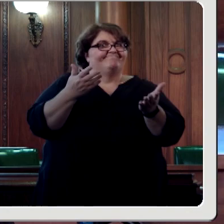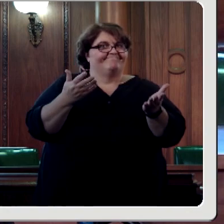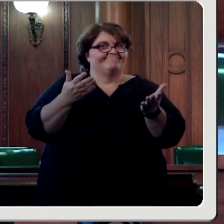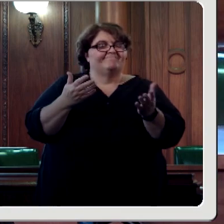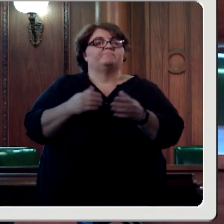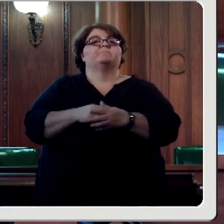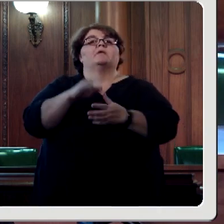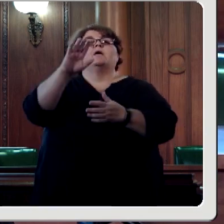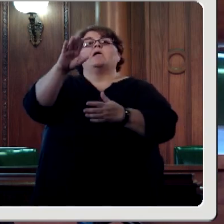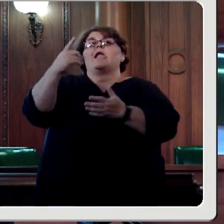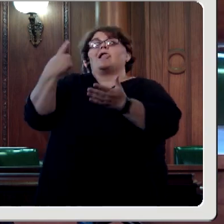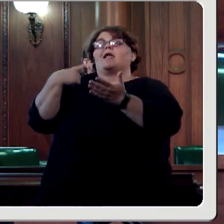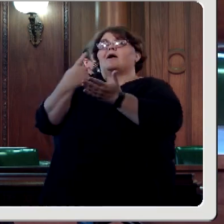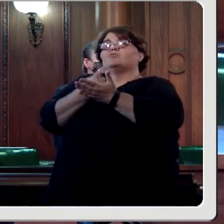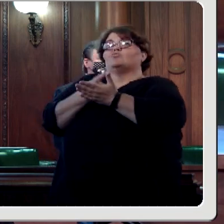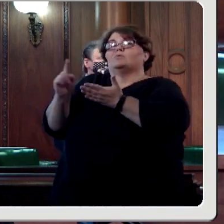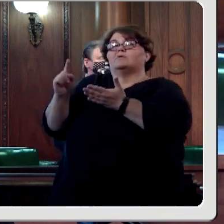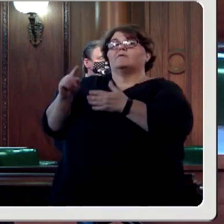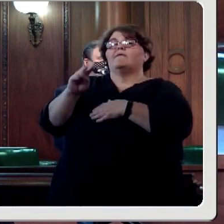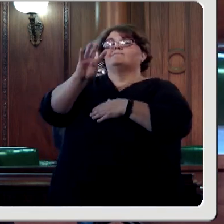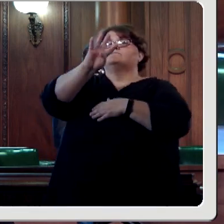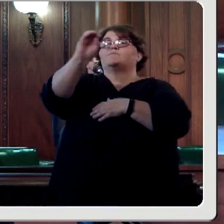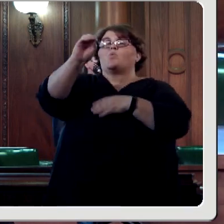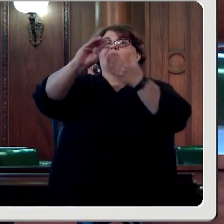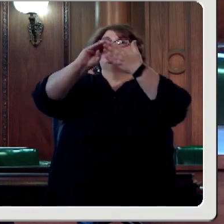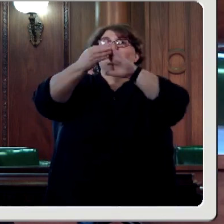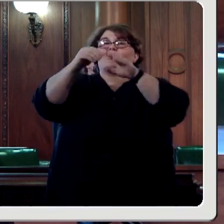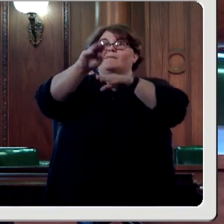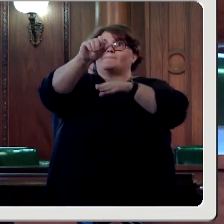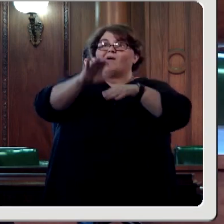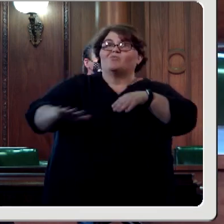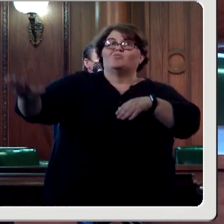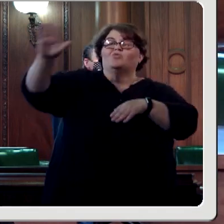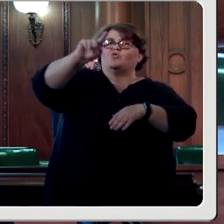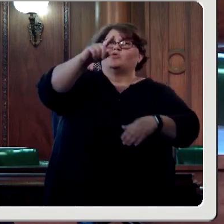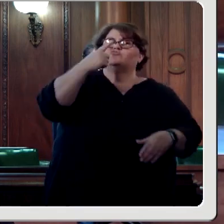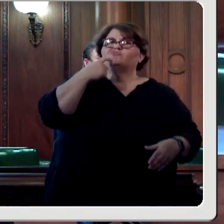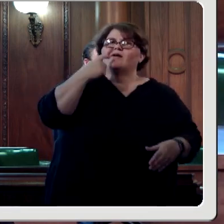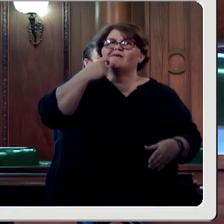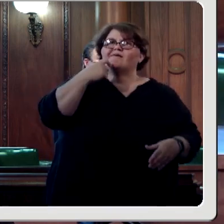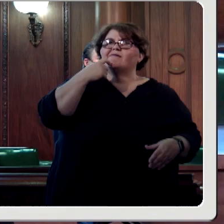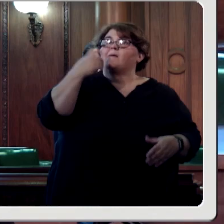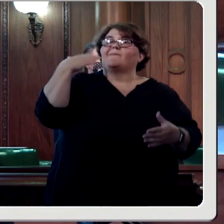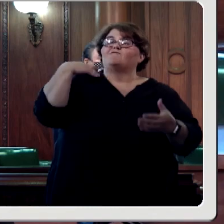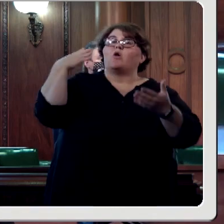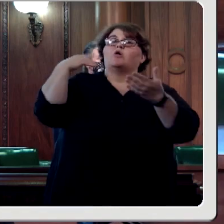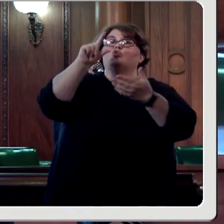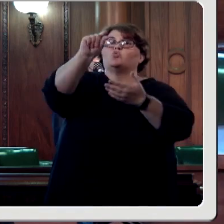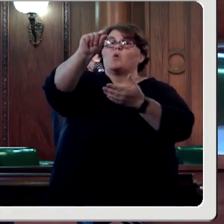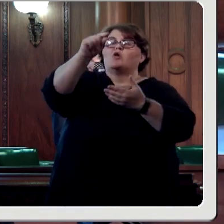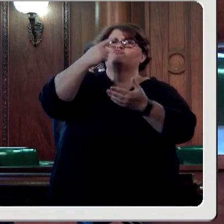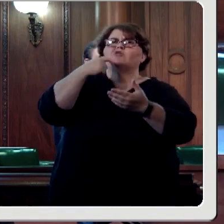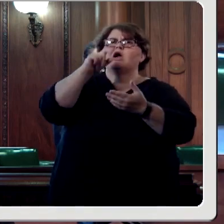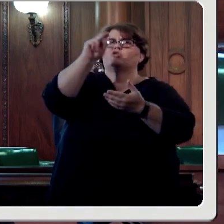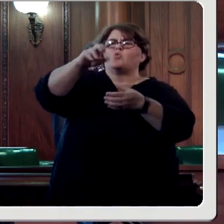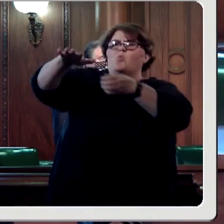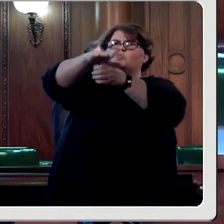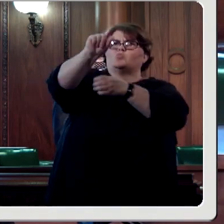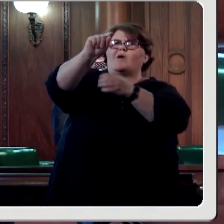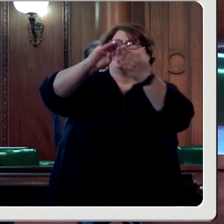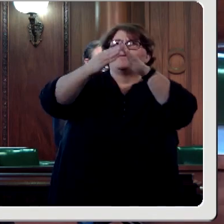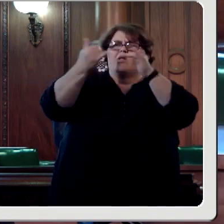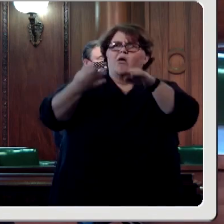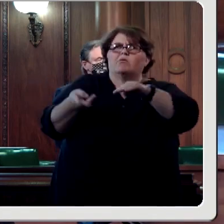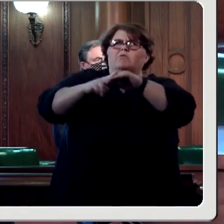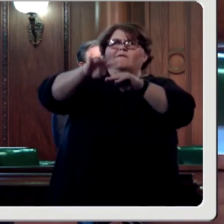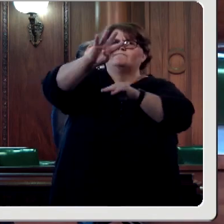in the red zone, which means that the incidence rate of new infections is more than 8 per 100,000. It not only